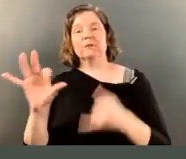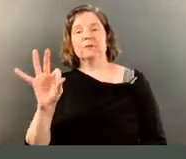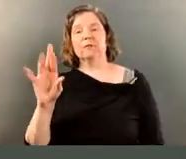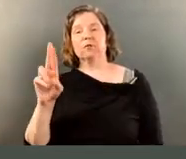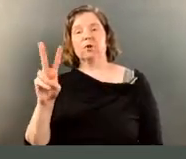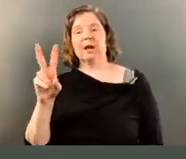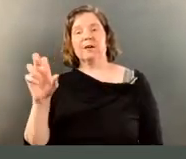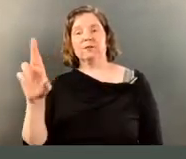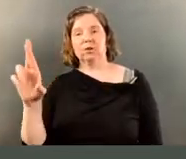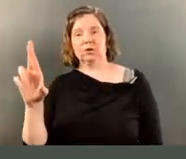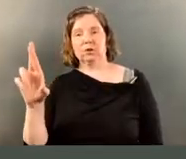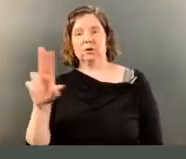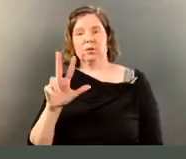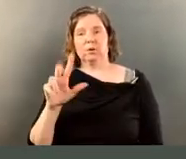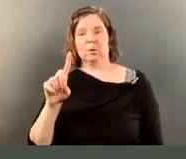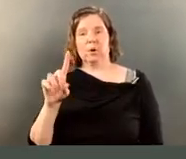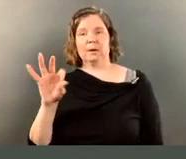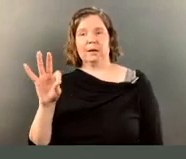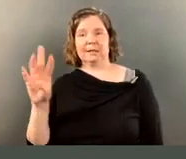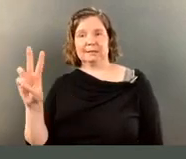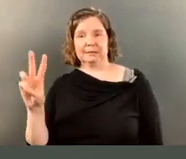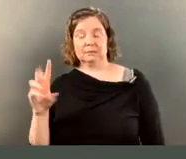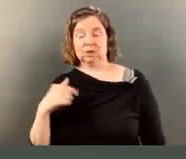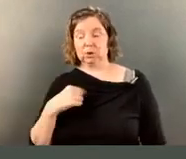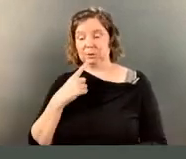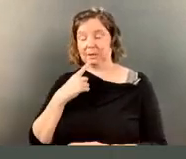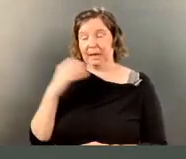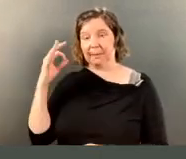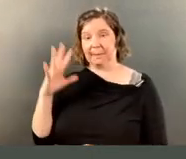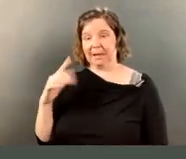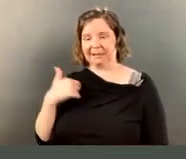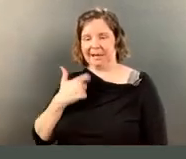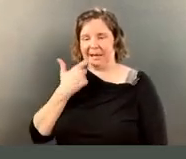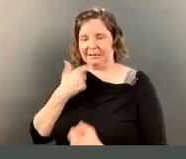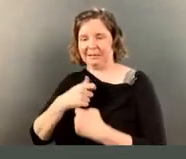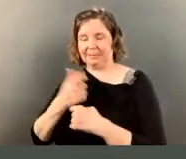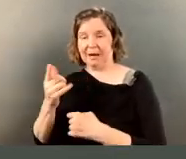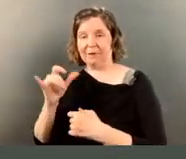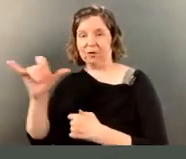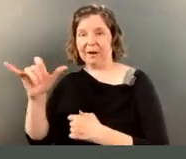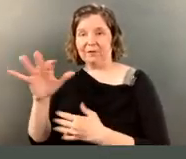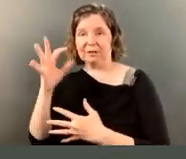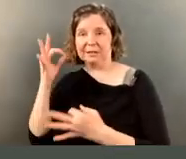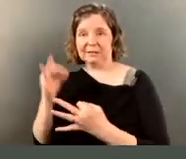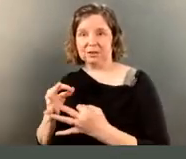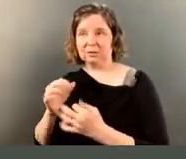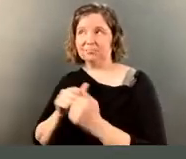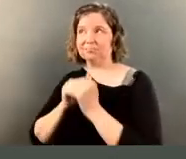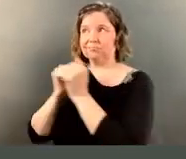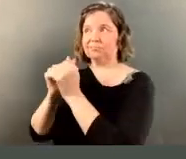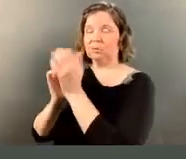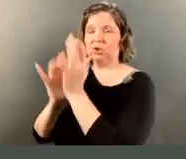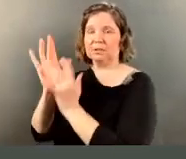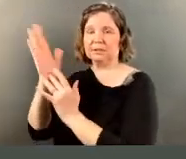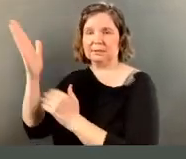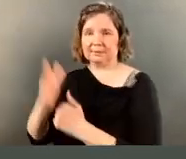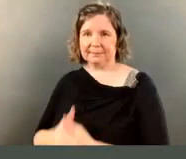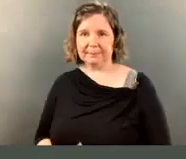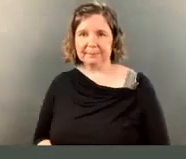31996. Because what you're saying is, Pastor, I just made a forever choice with Jesus.